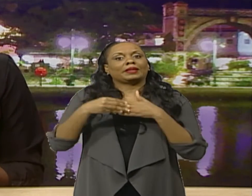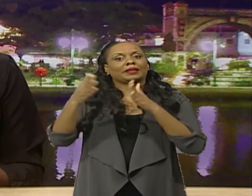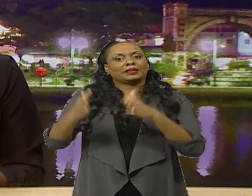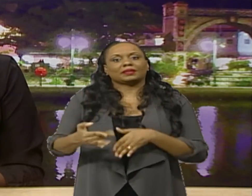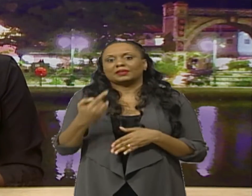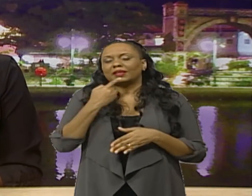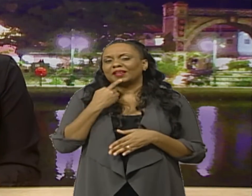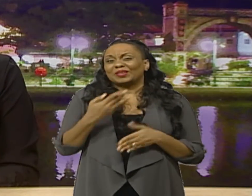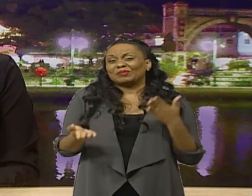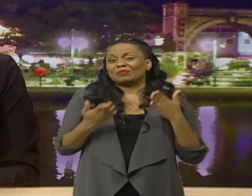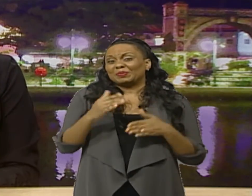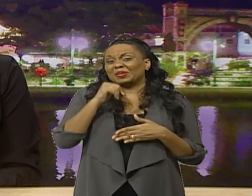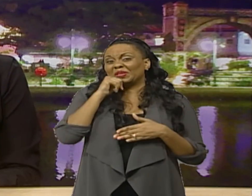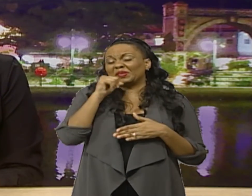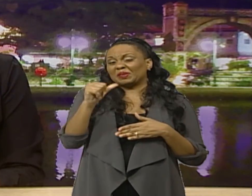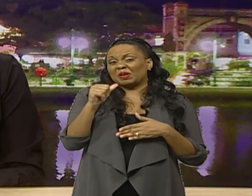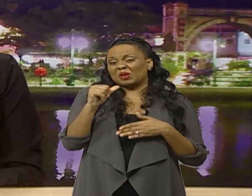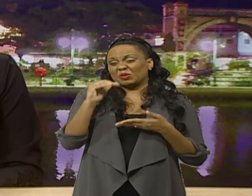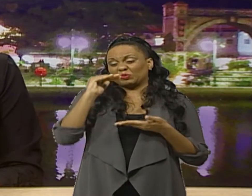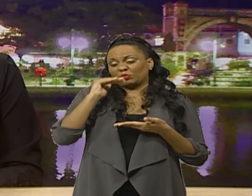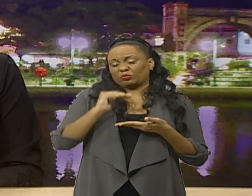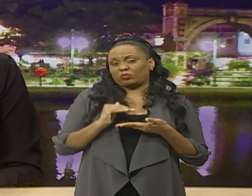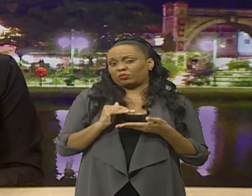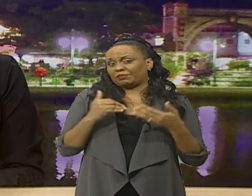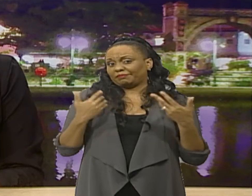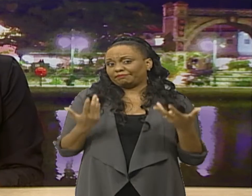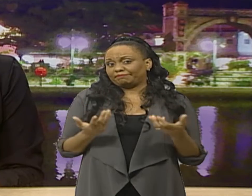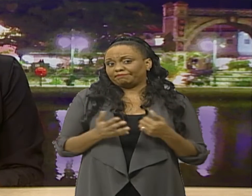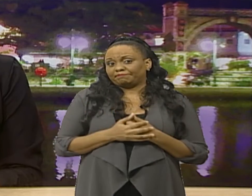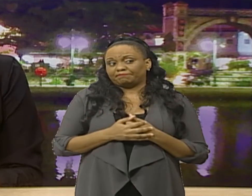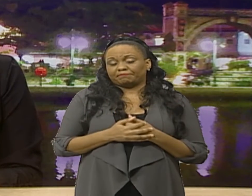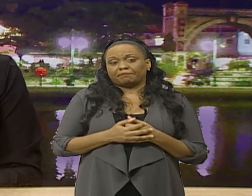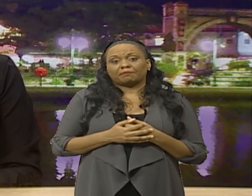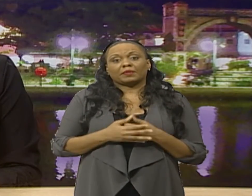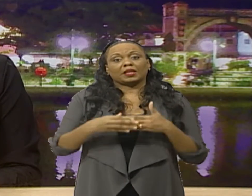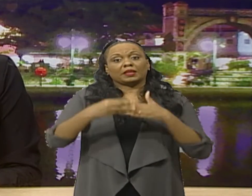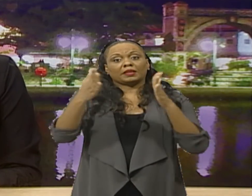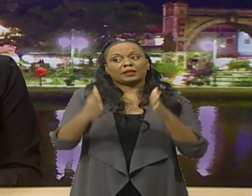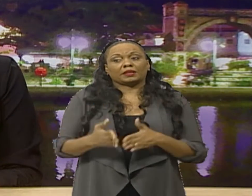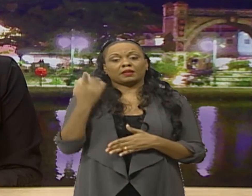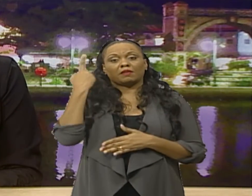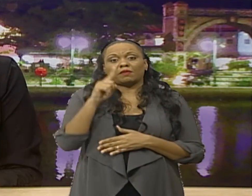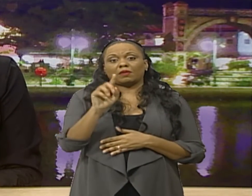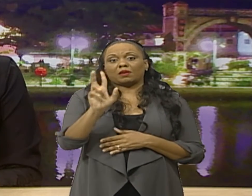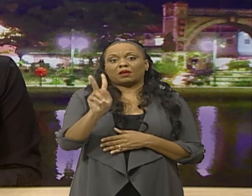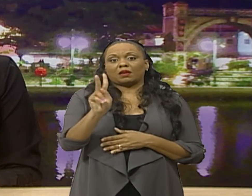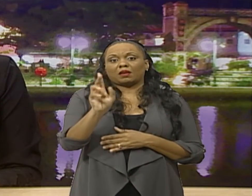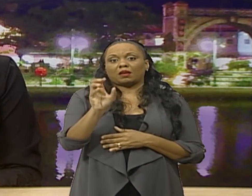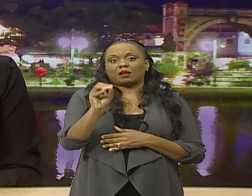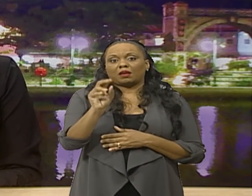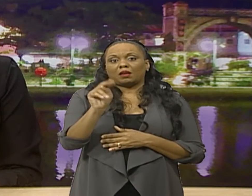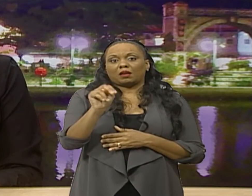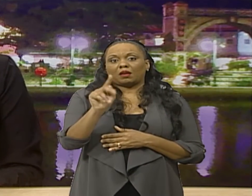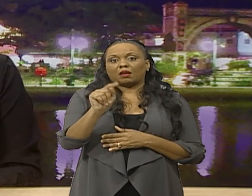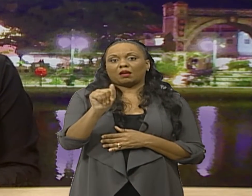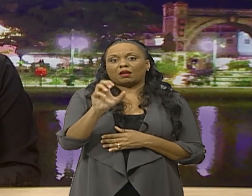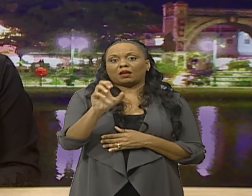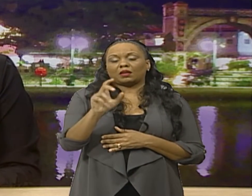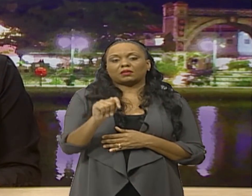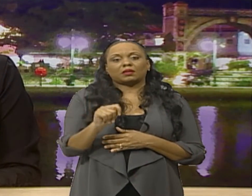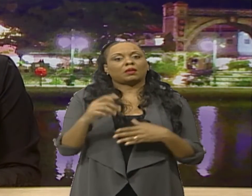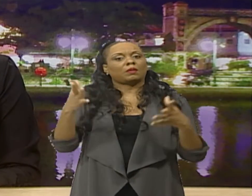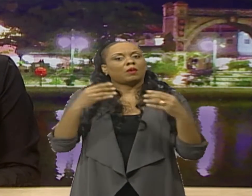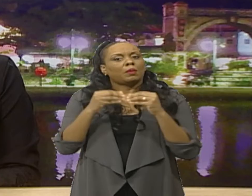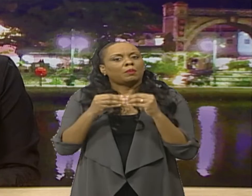be a drop in prices anytime soon. Anthony Lane, who leads Contact Band, was speaking during the launch of an initiative to attract